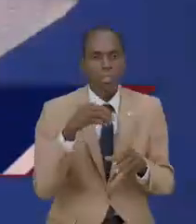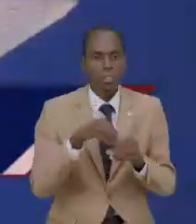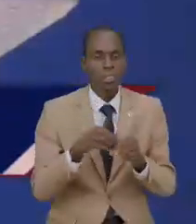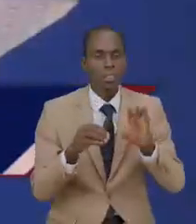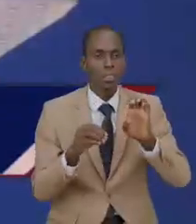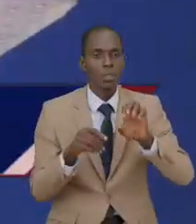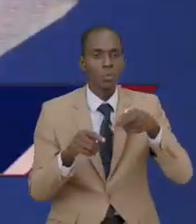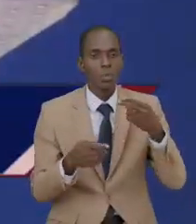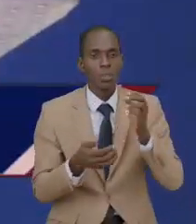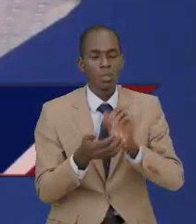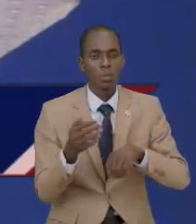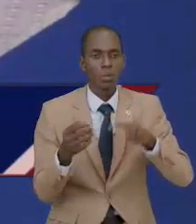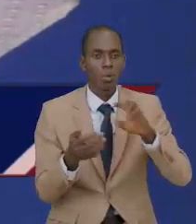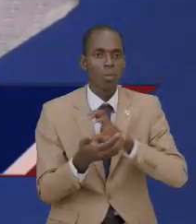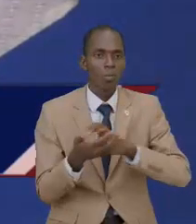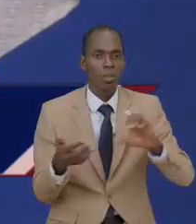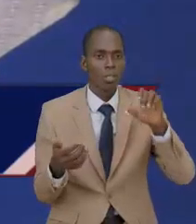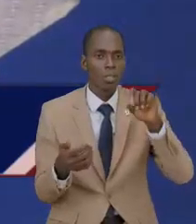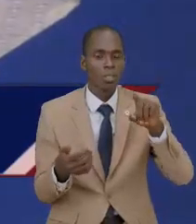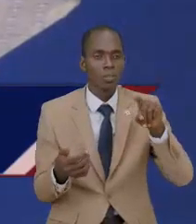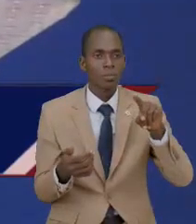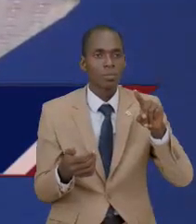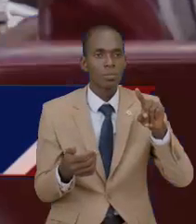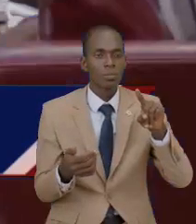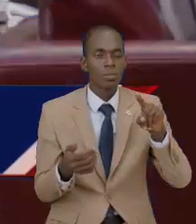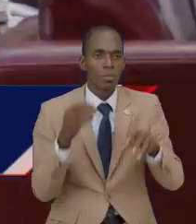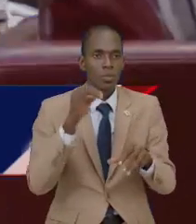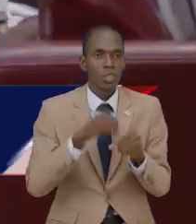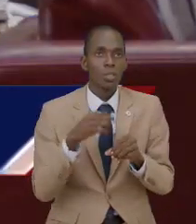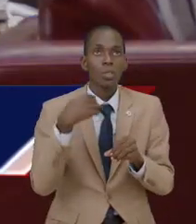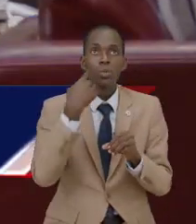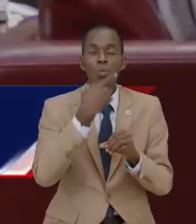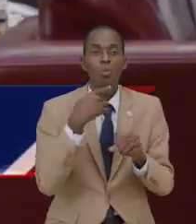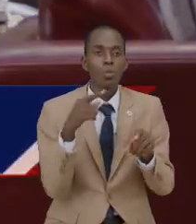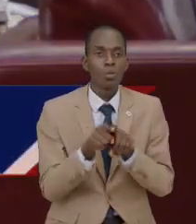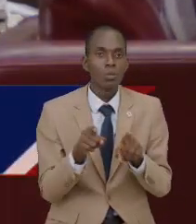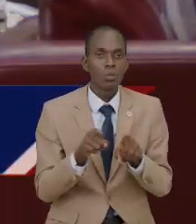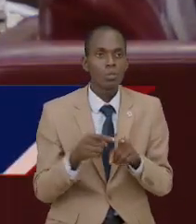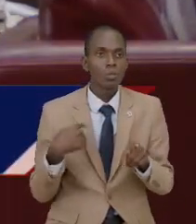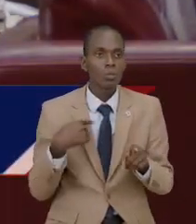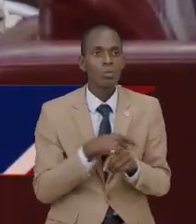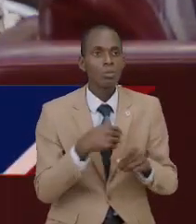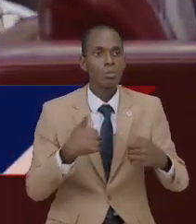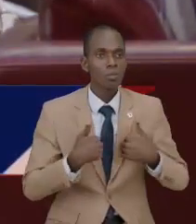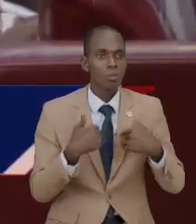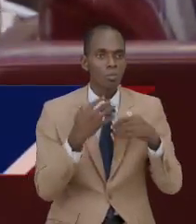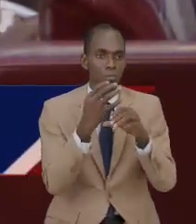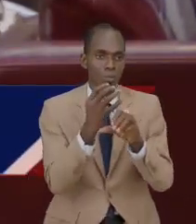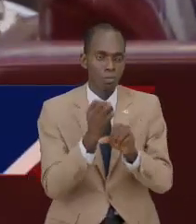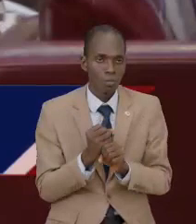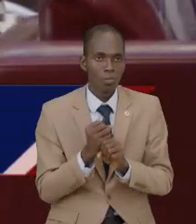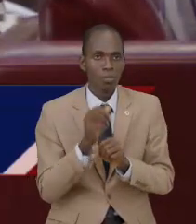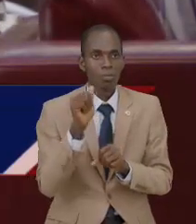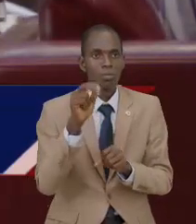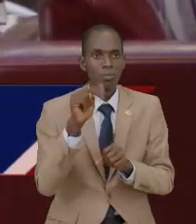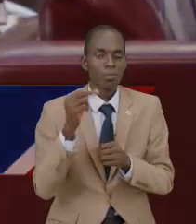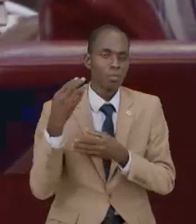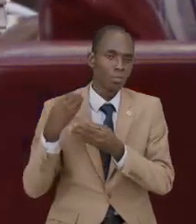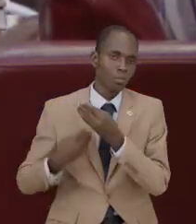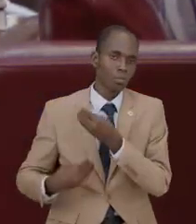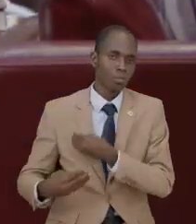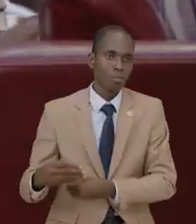chapter 1, verse 11, in whom also we have obtained an inheritance,